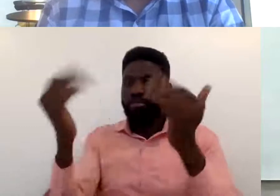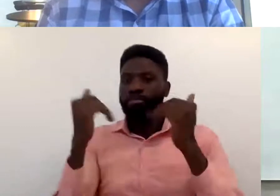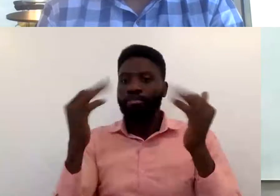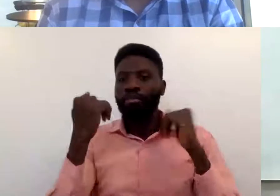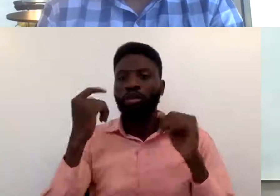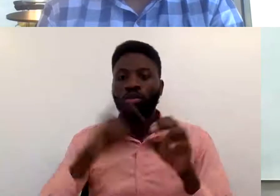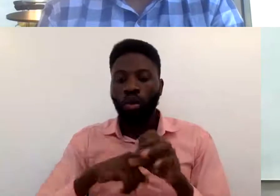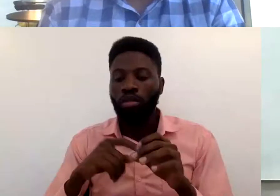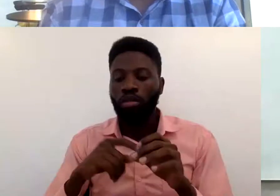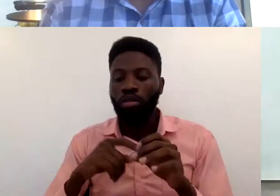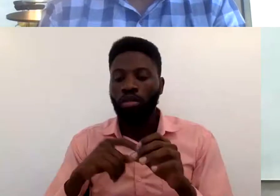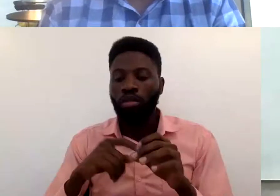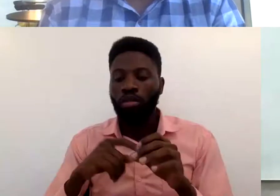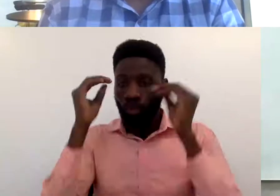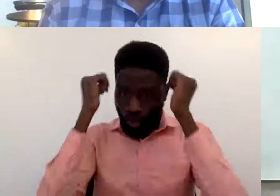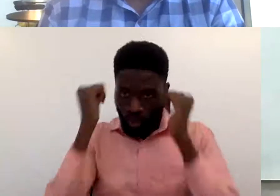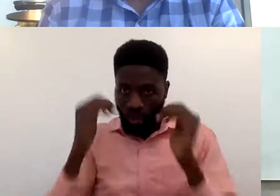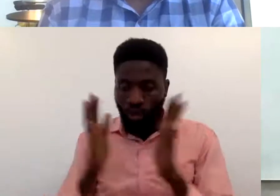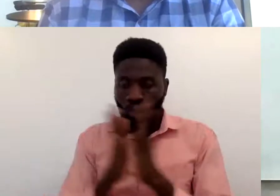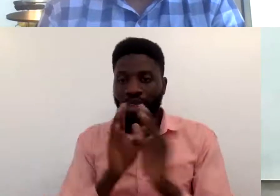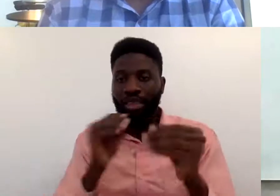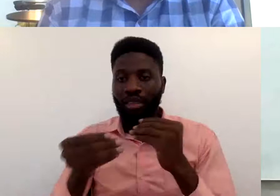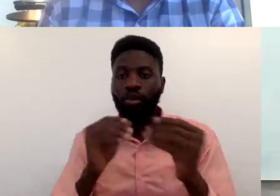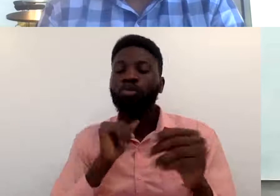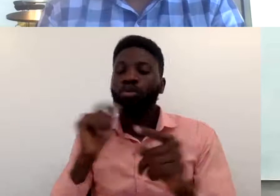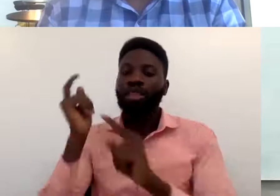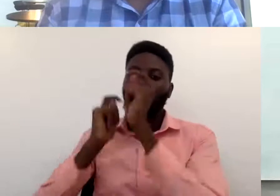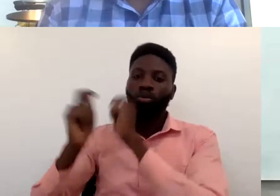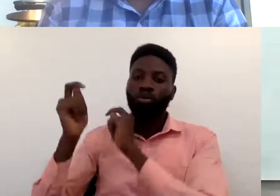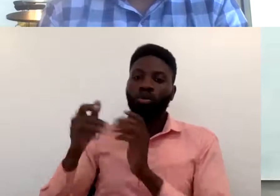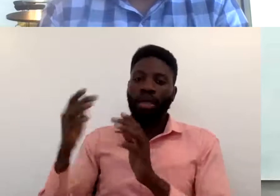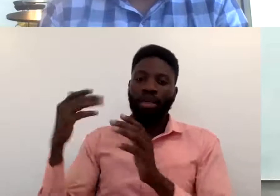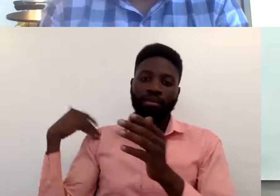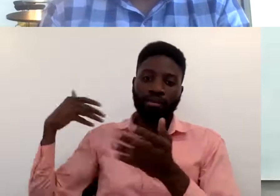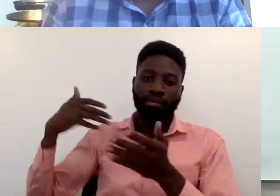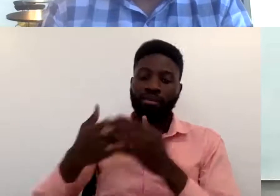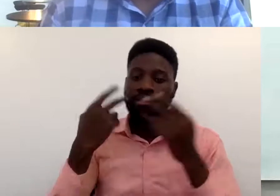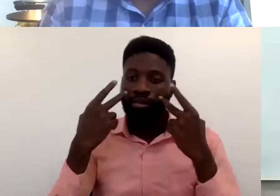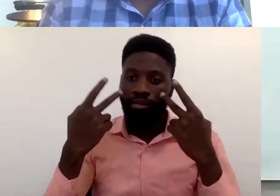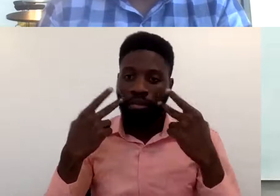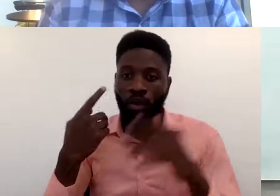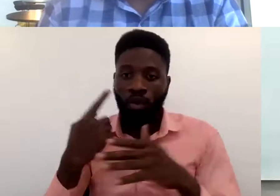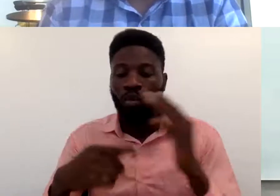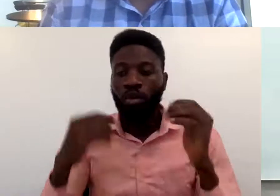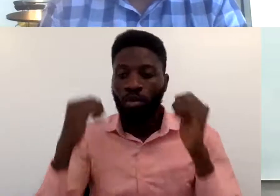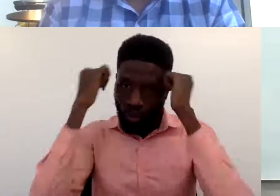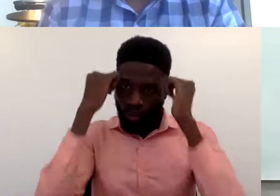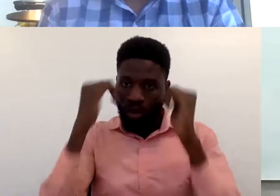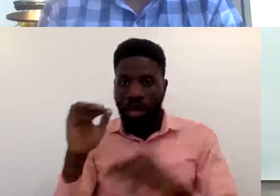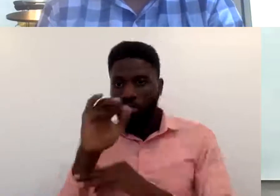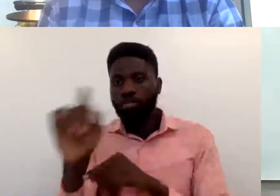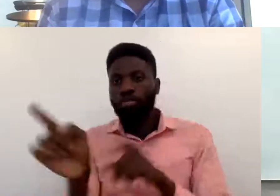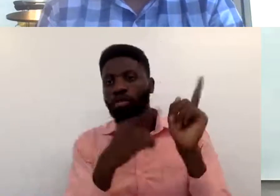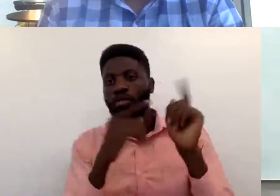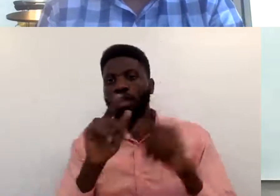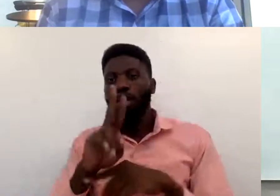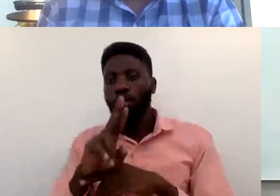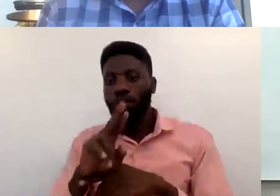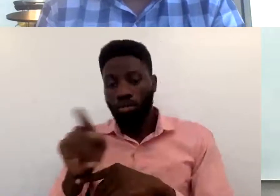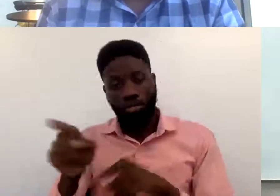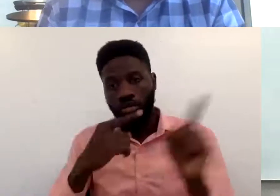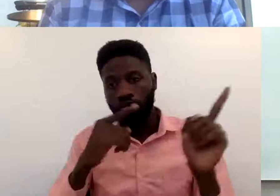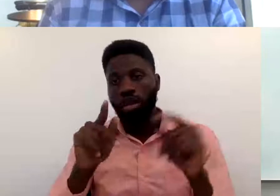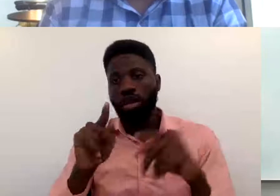with disabilities, and not traditionally we have seen students being sent to KU and being told, you go to